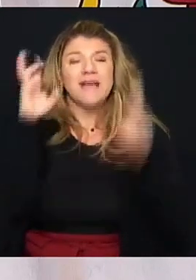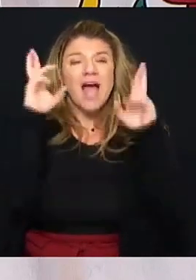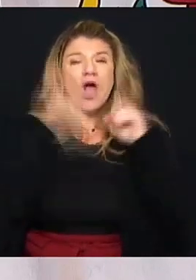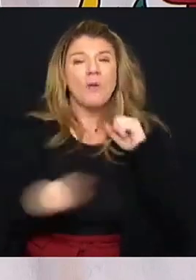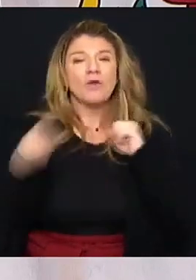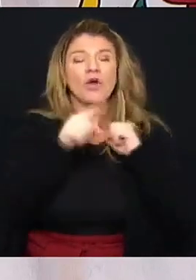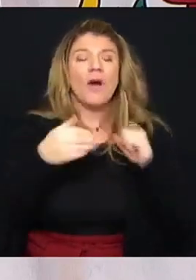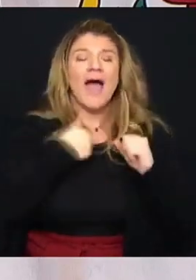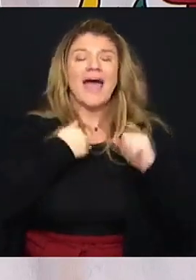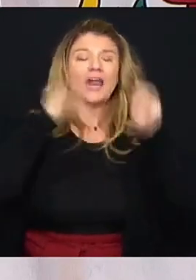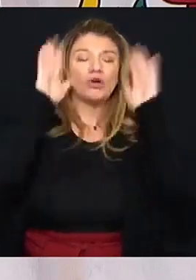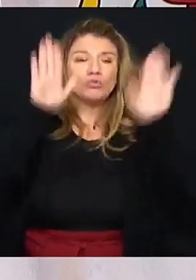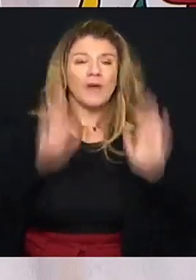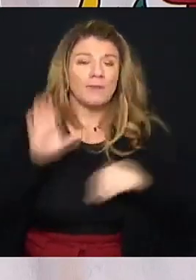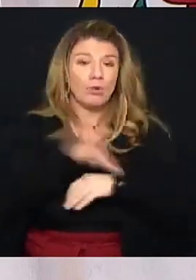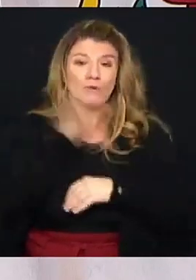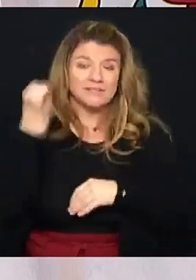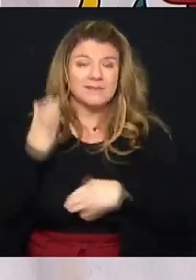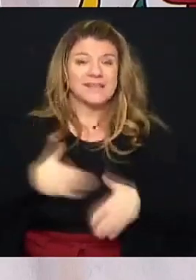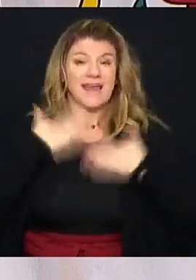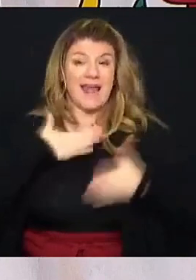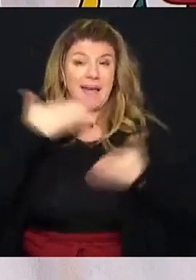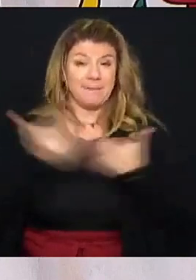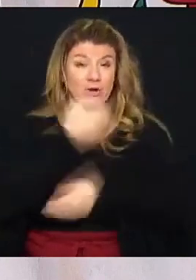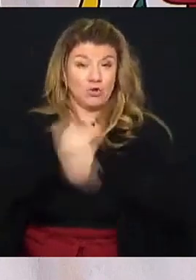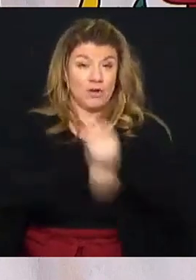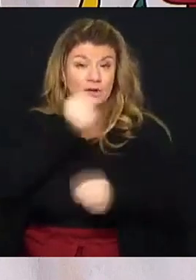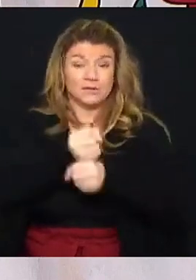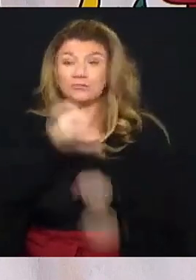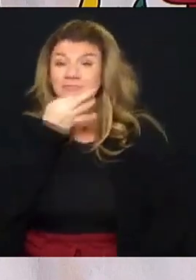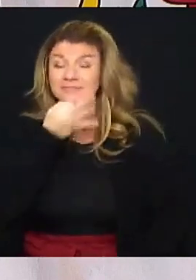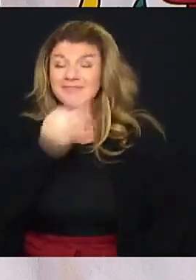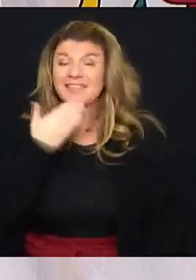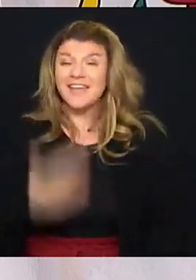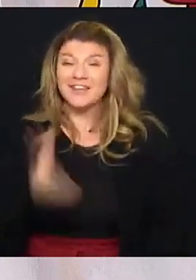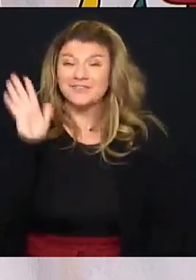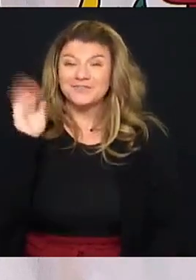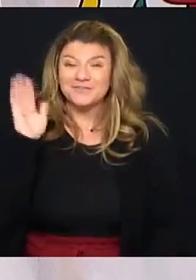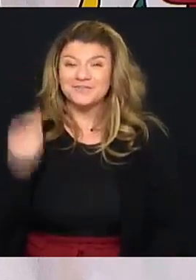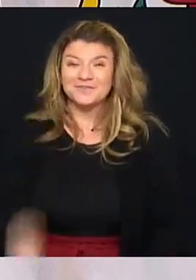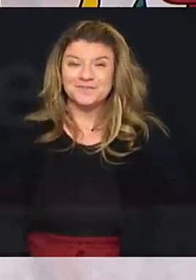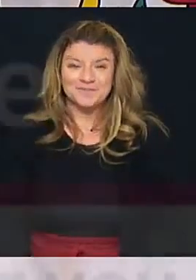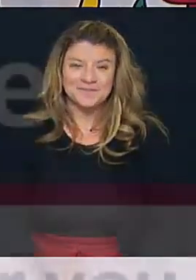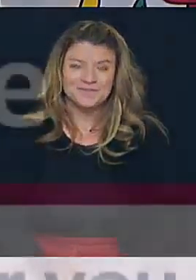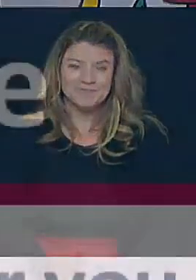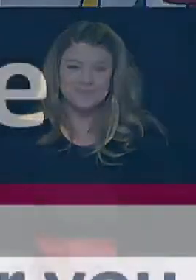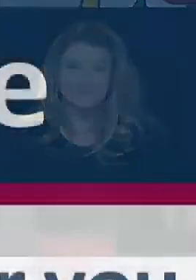hope everyone had an incredible Christmas and Happy New Year on the way. So thank you so much.